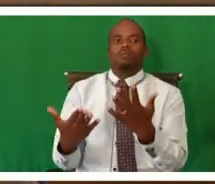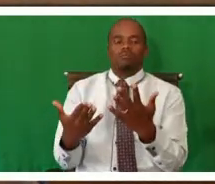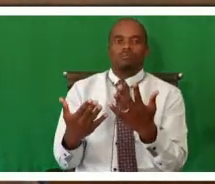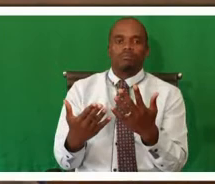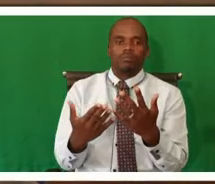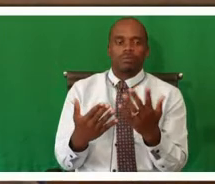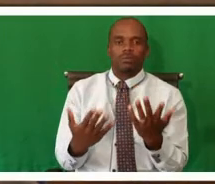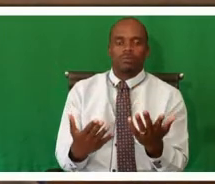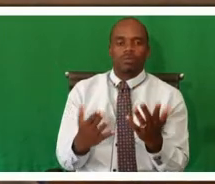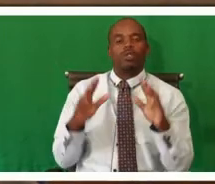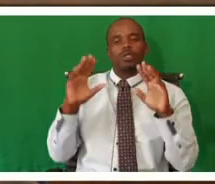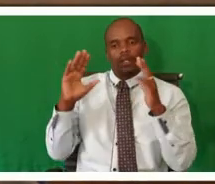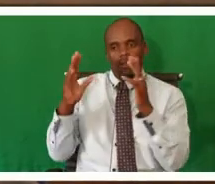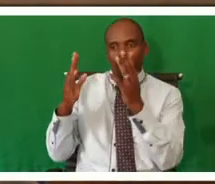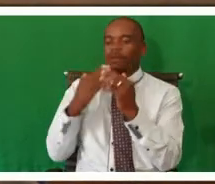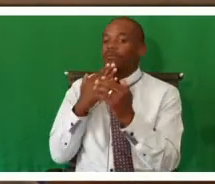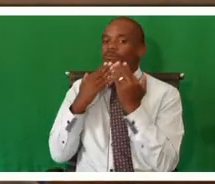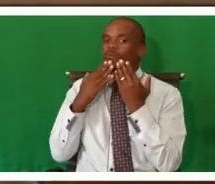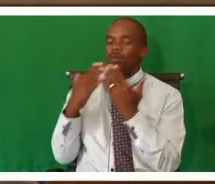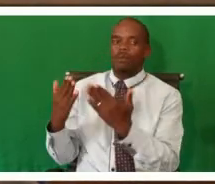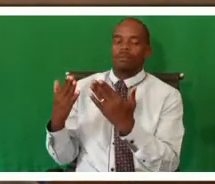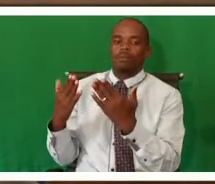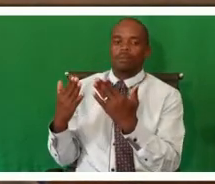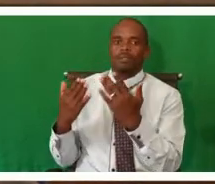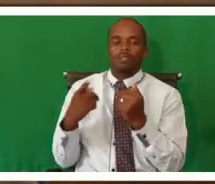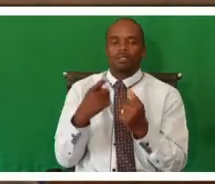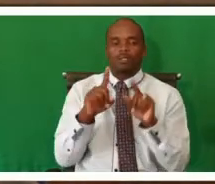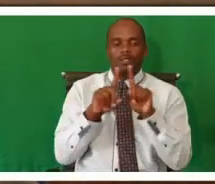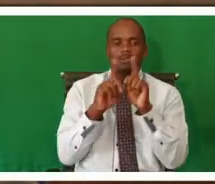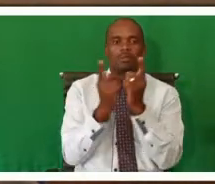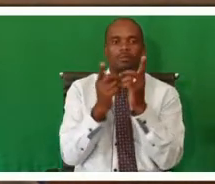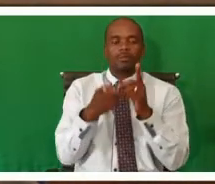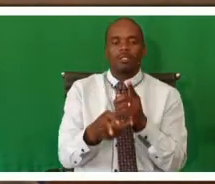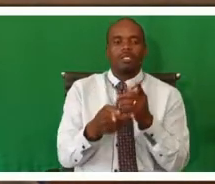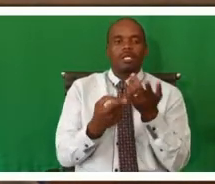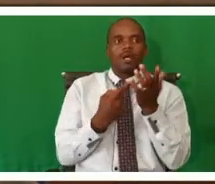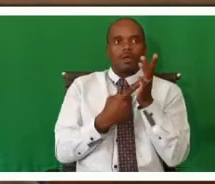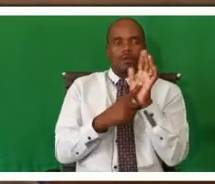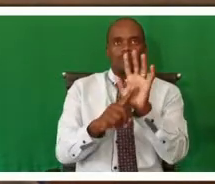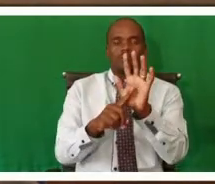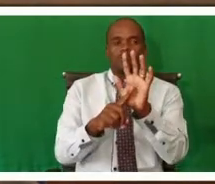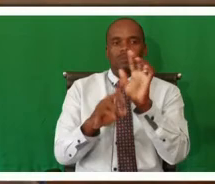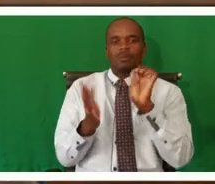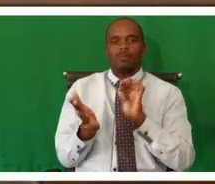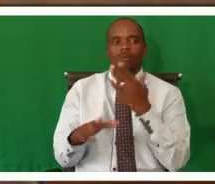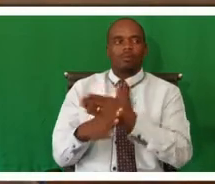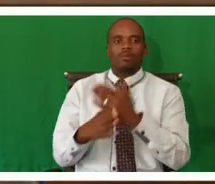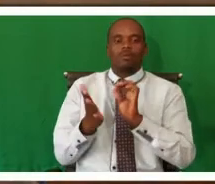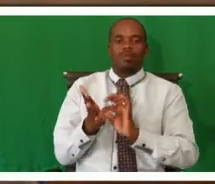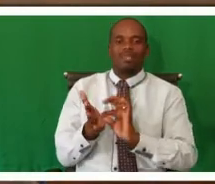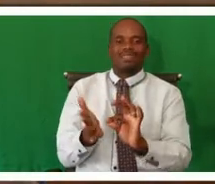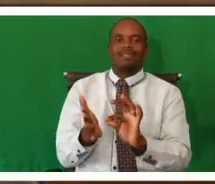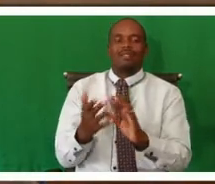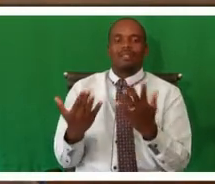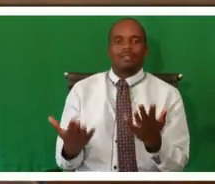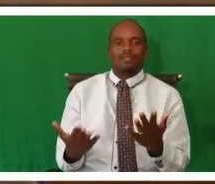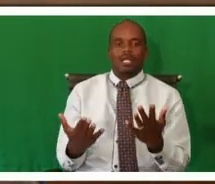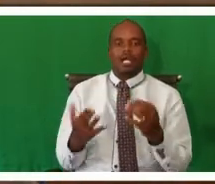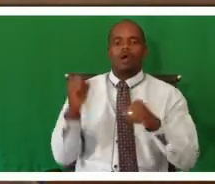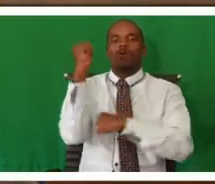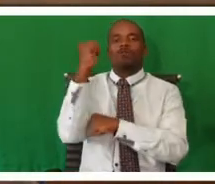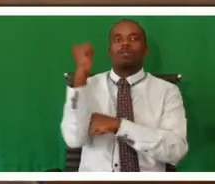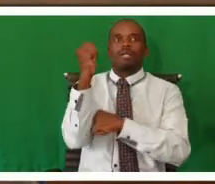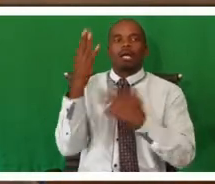We congratulate all the departments that receive unqualified audit opinion and the provincial treasury